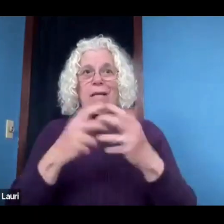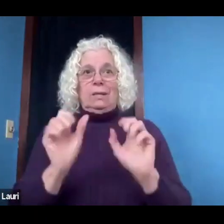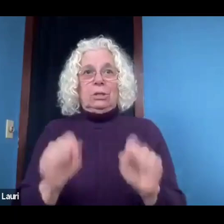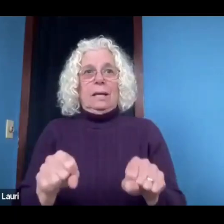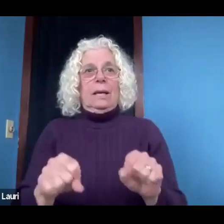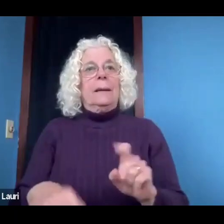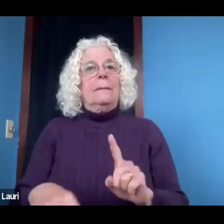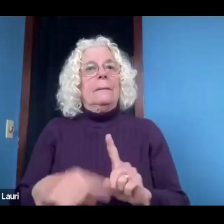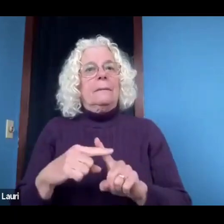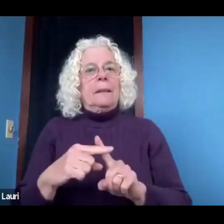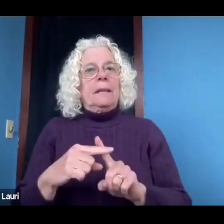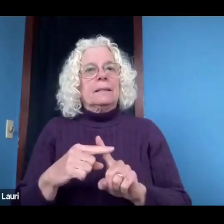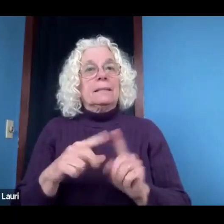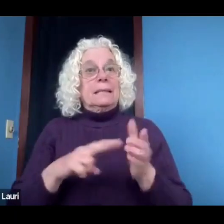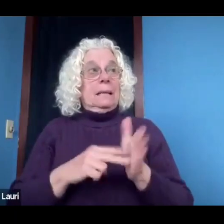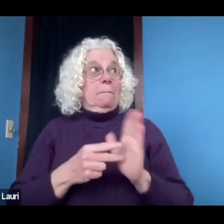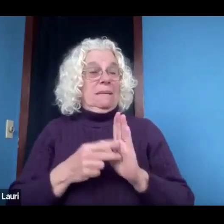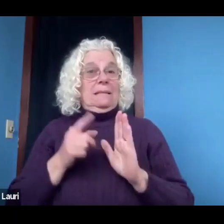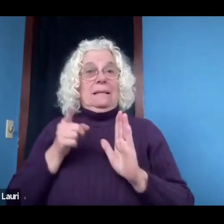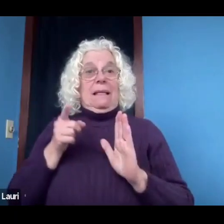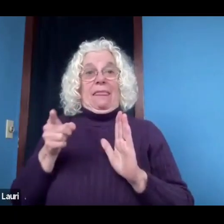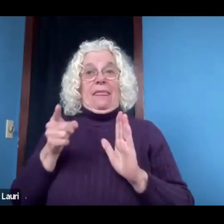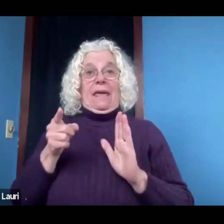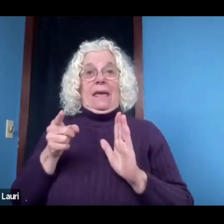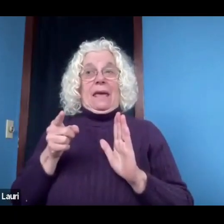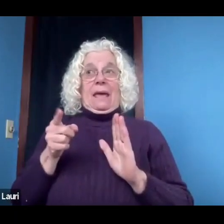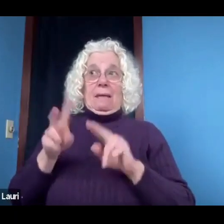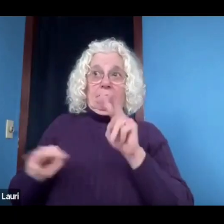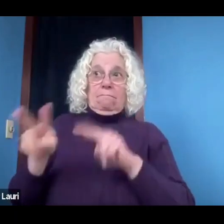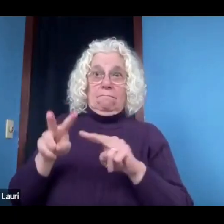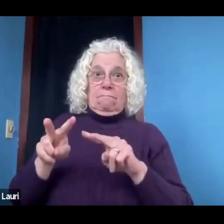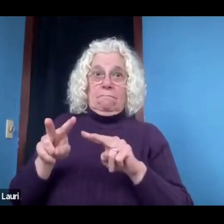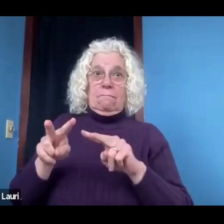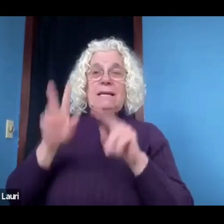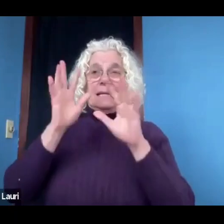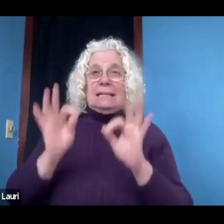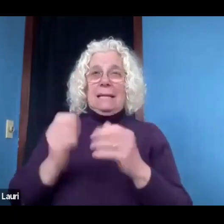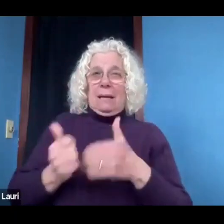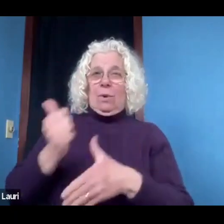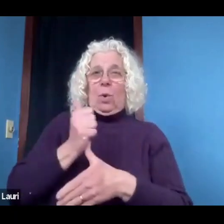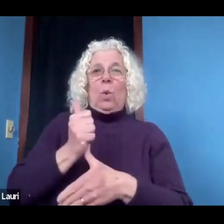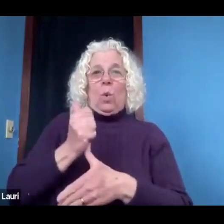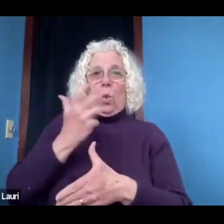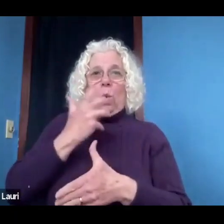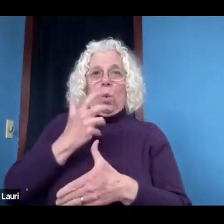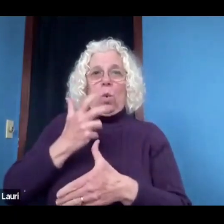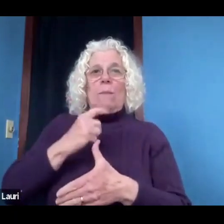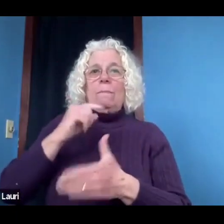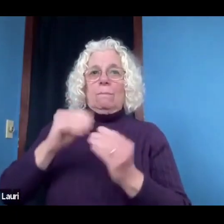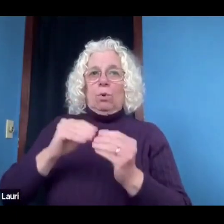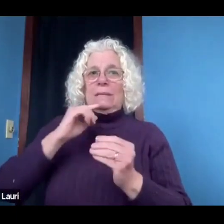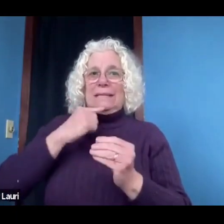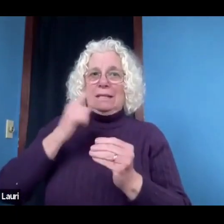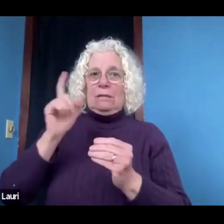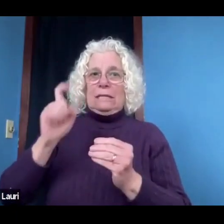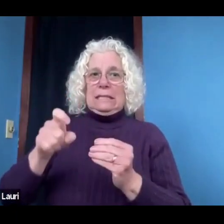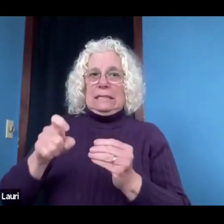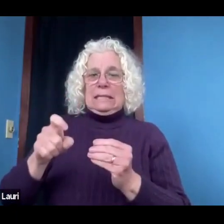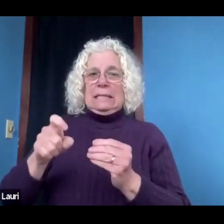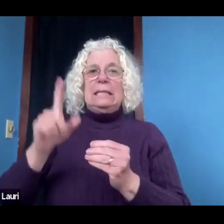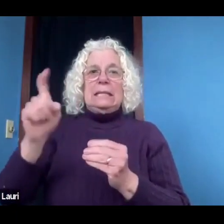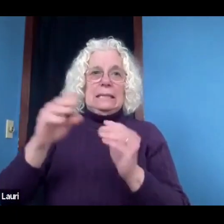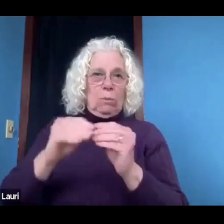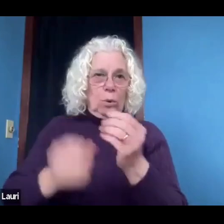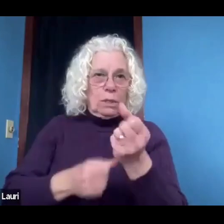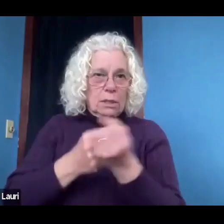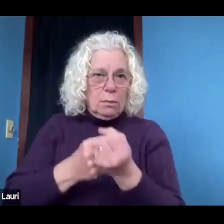also allows the system to be able to prioritize those who have the highest needs and ensure that older adults receive the supports that they